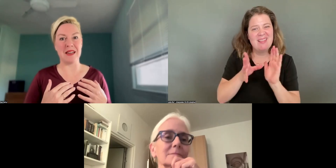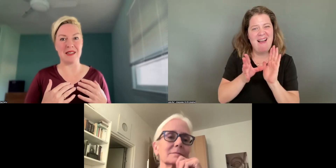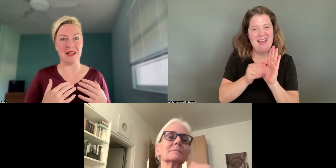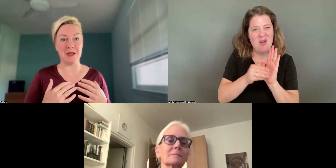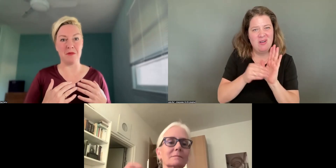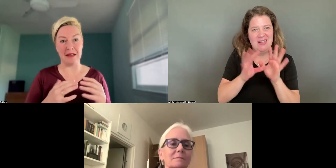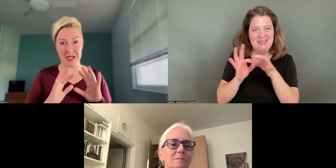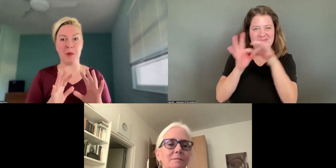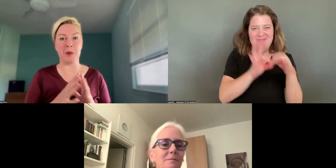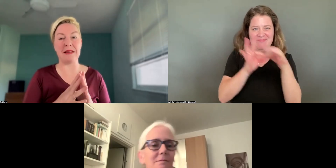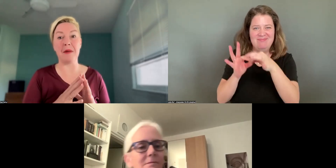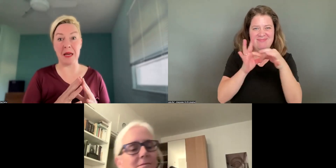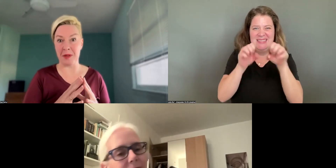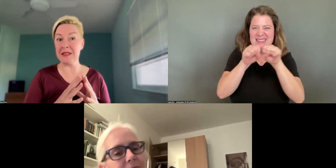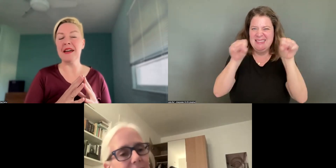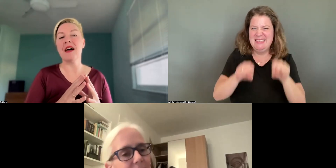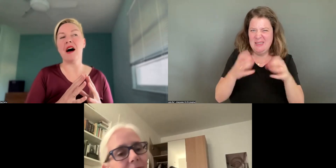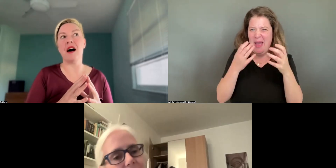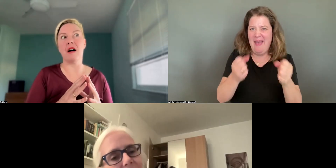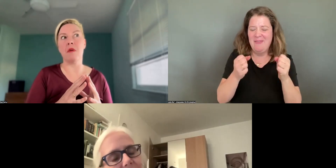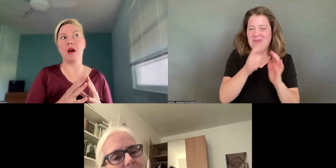relationships is really explored in that paper.